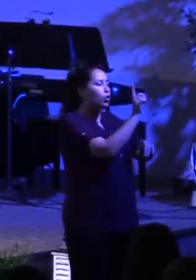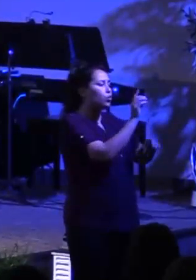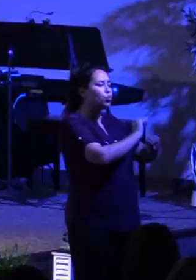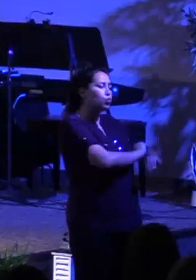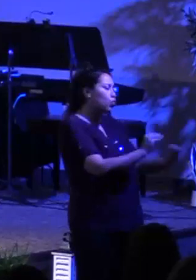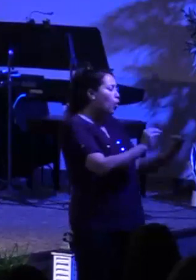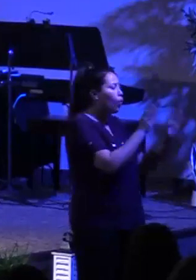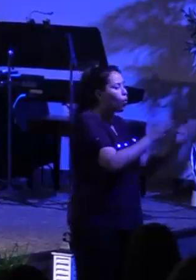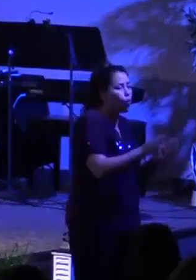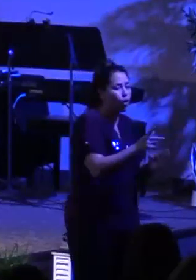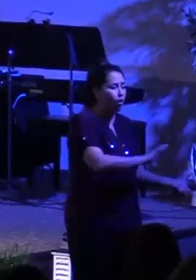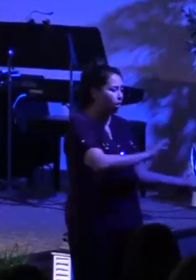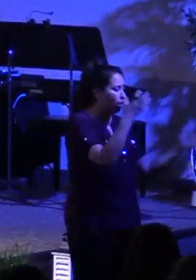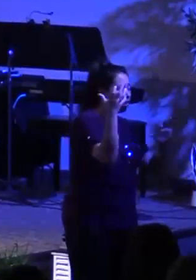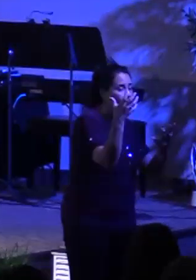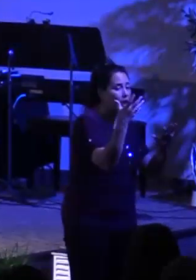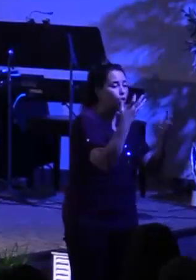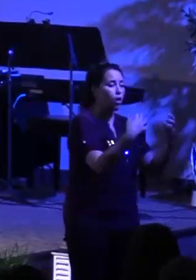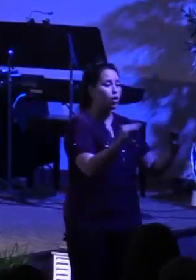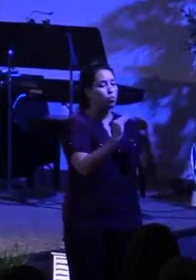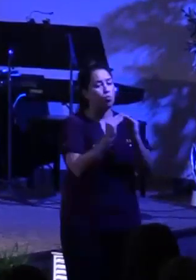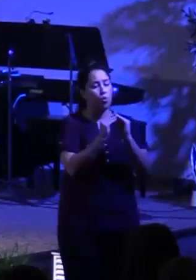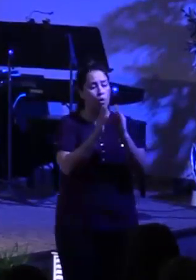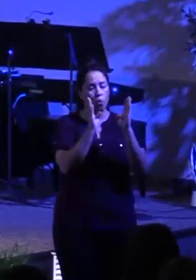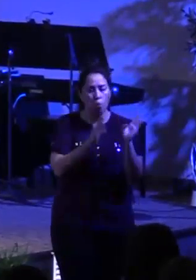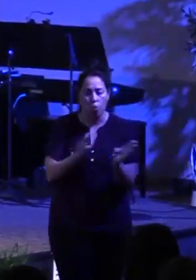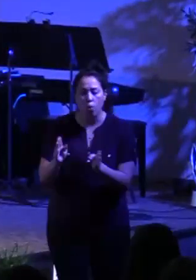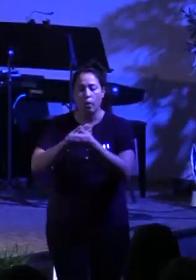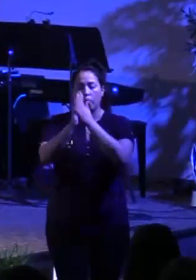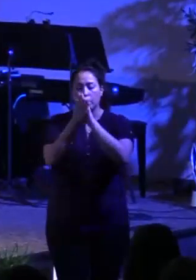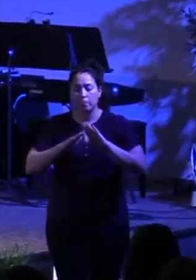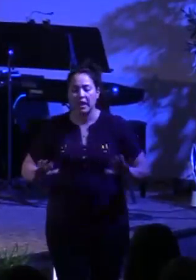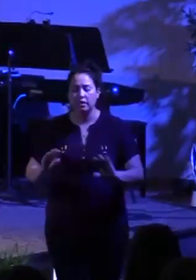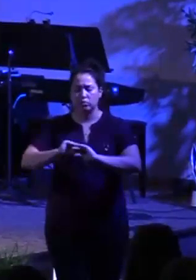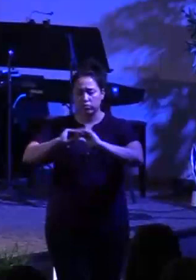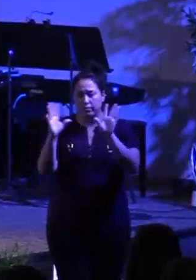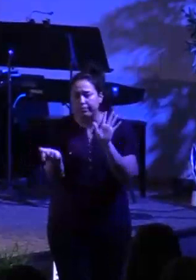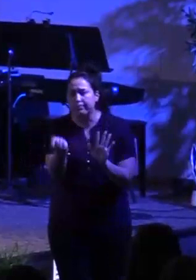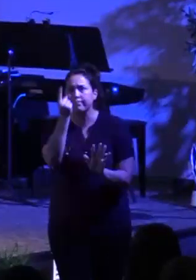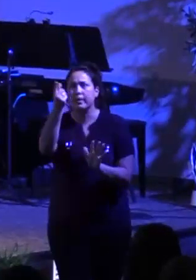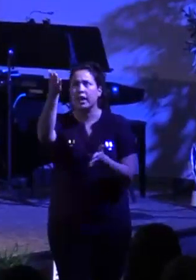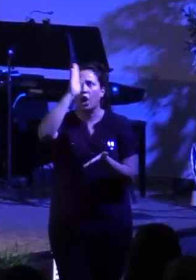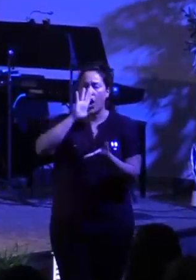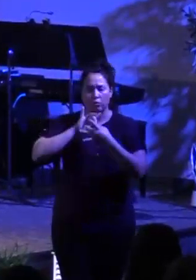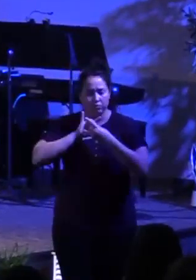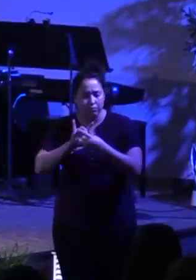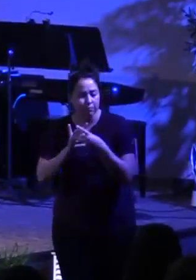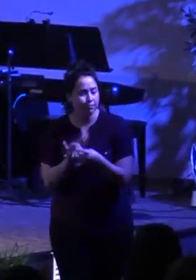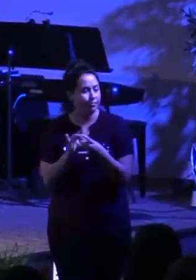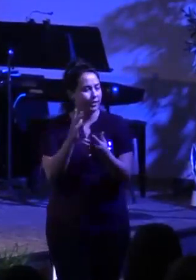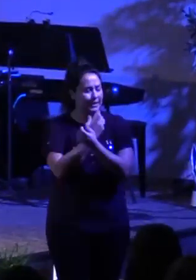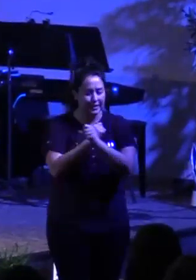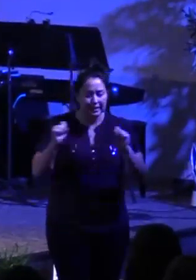order, peace, clarity, shalom, presence of God, blessings,